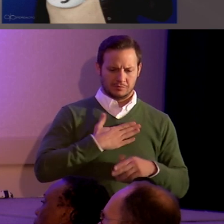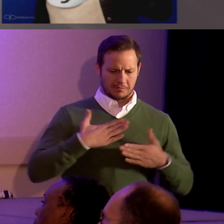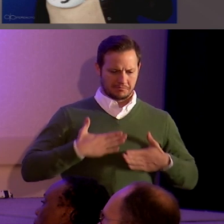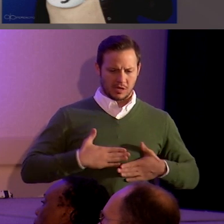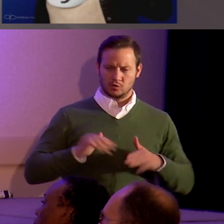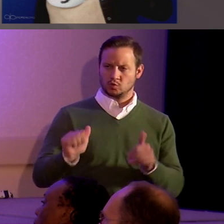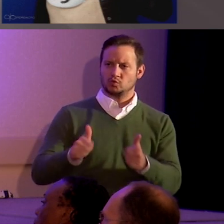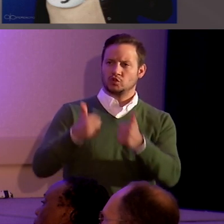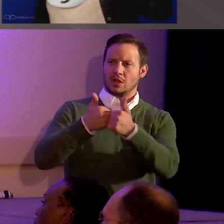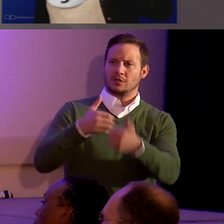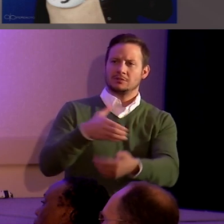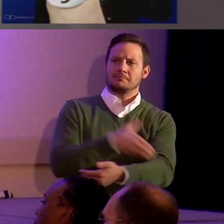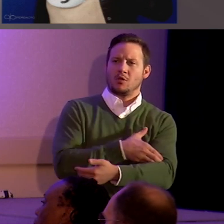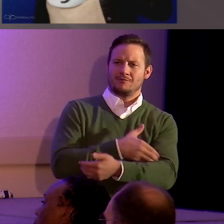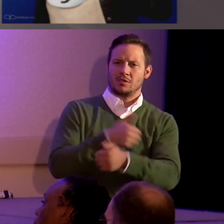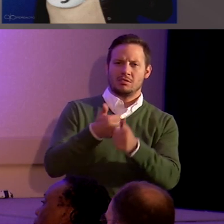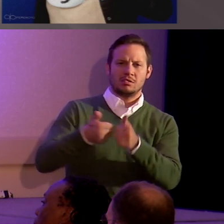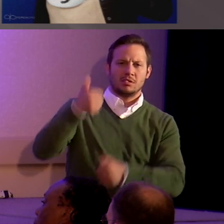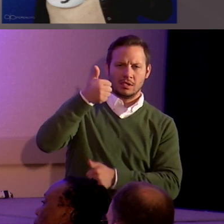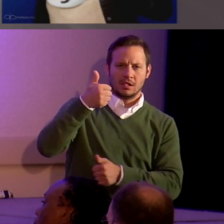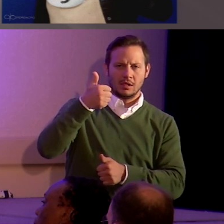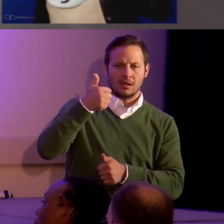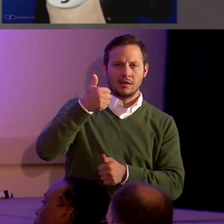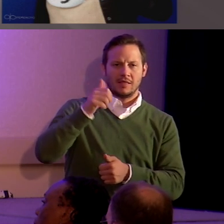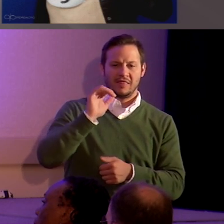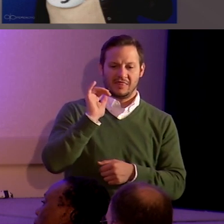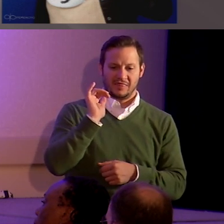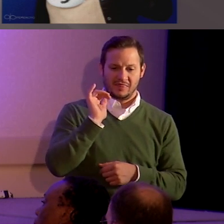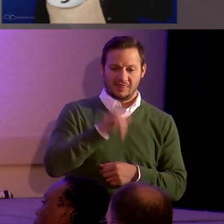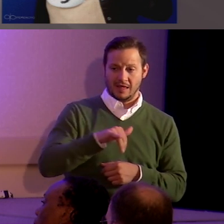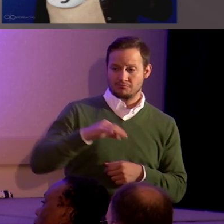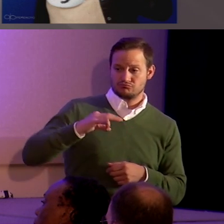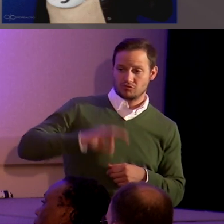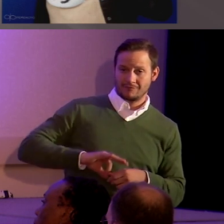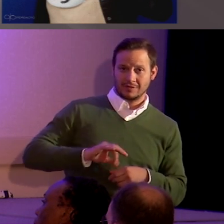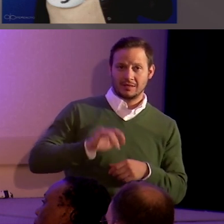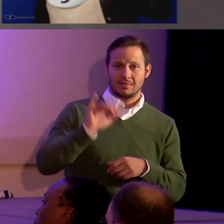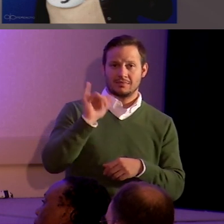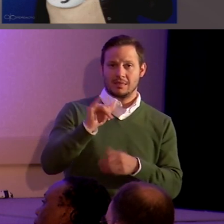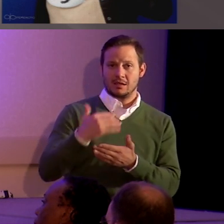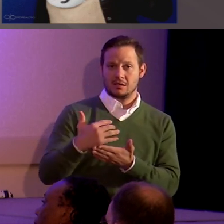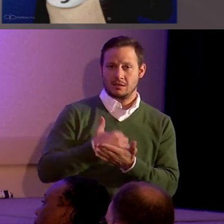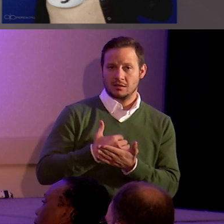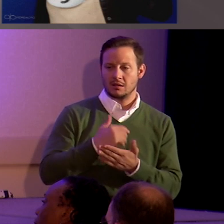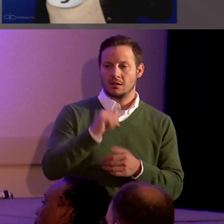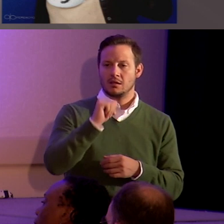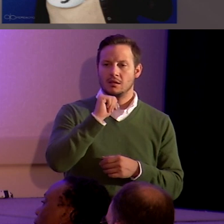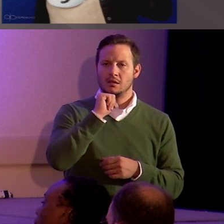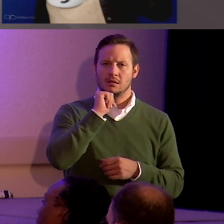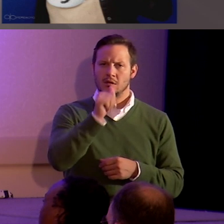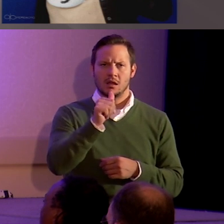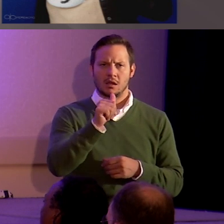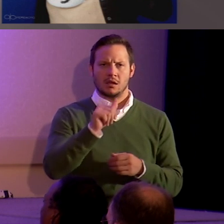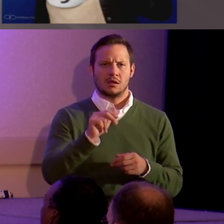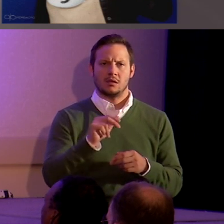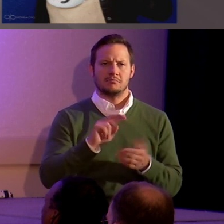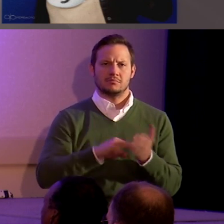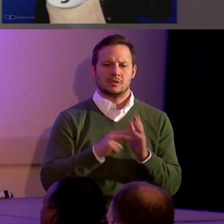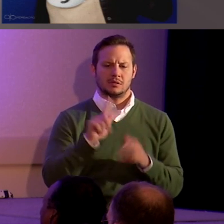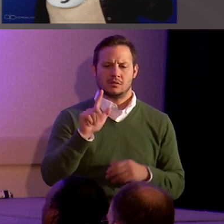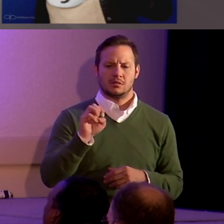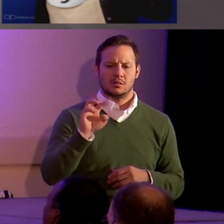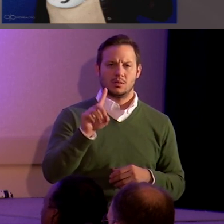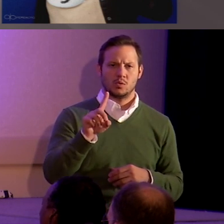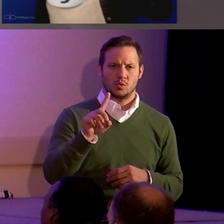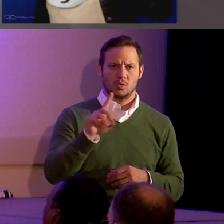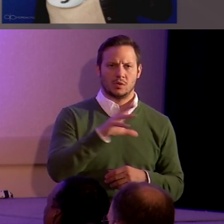interests that profit from that sexualization, the words we should be using aren't lewd and obscene, they're